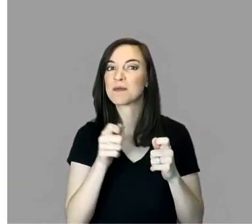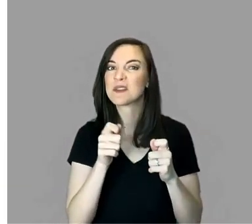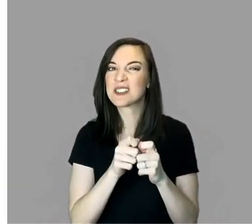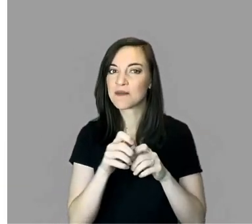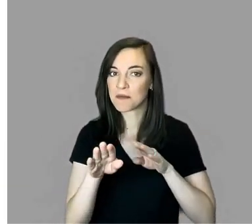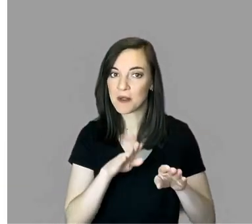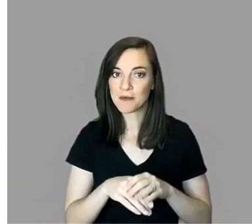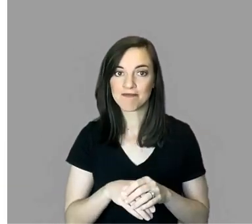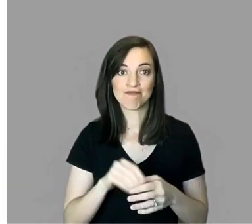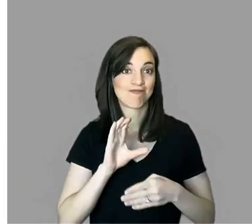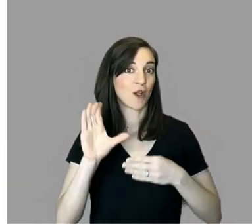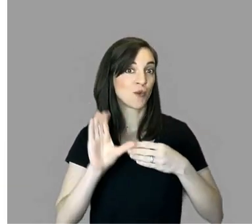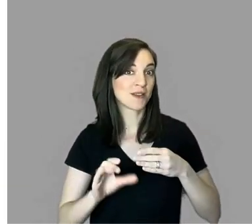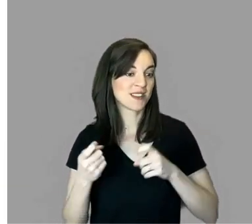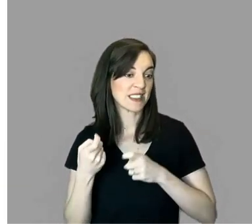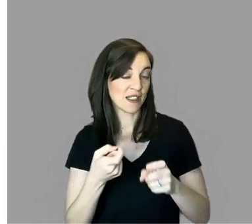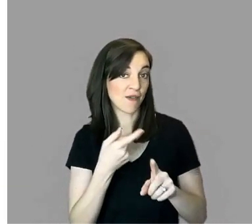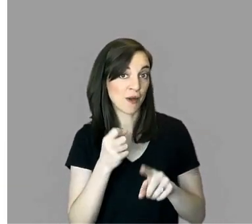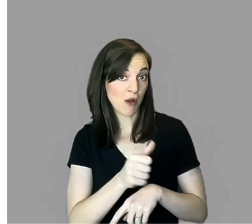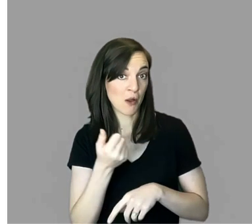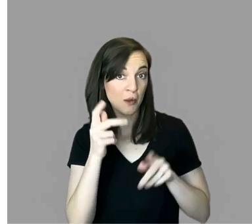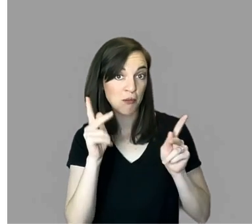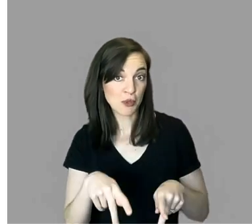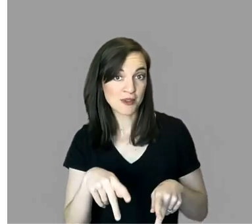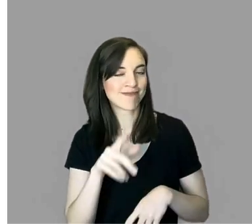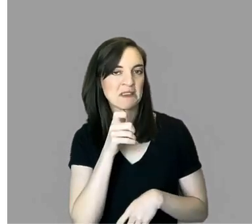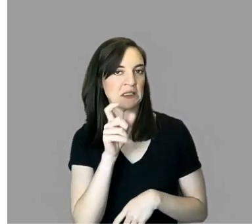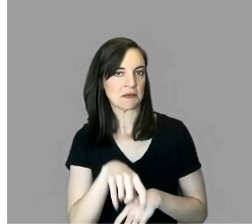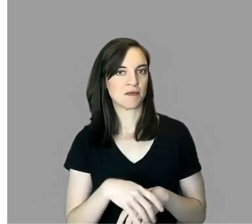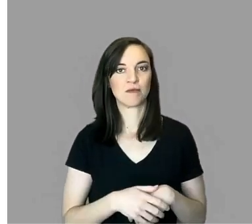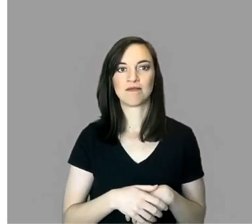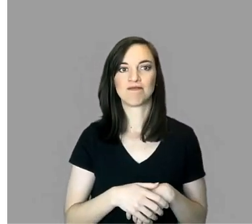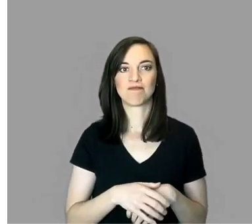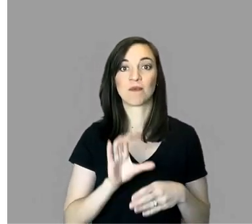to a behavior and does not need to be given out by another person.